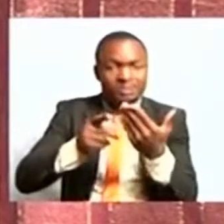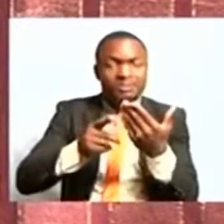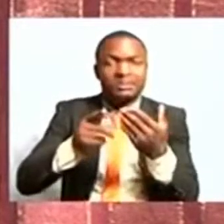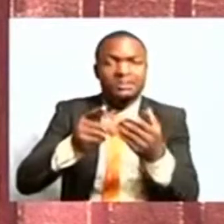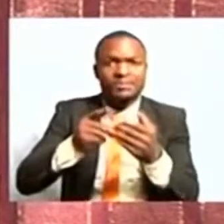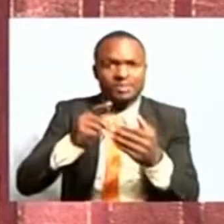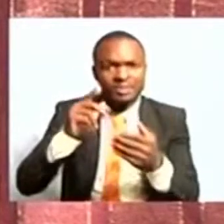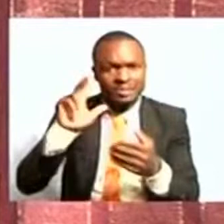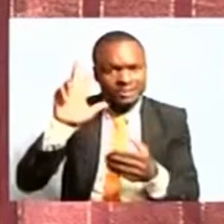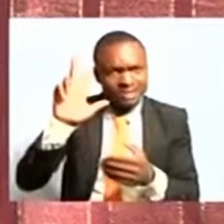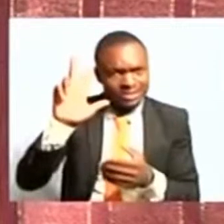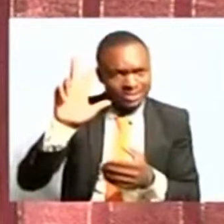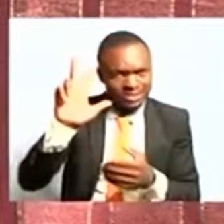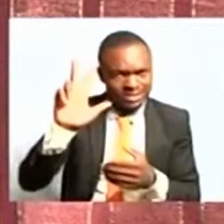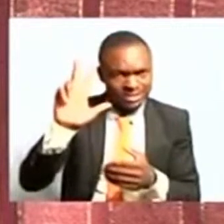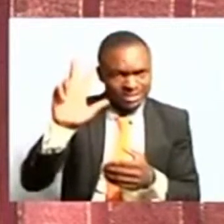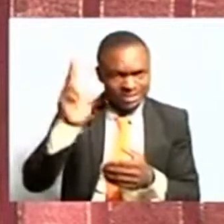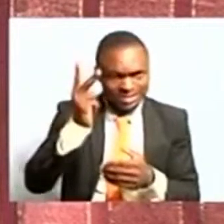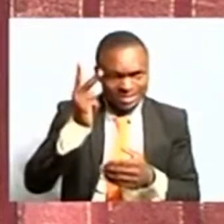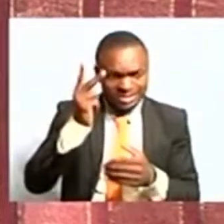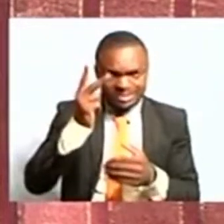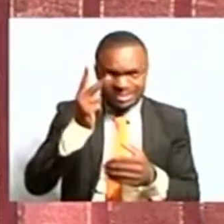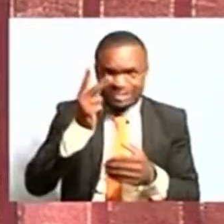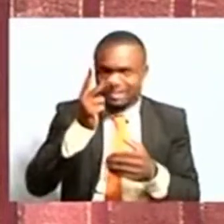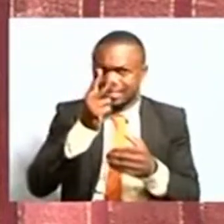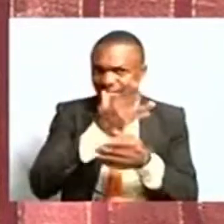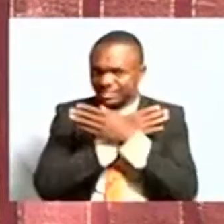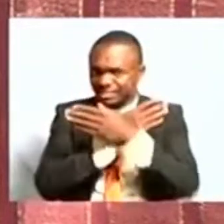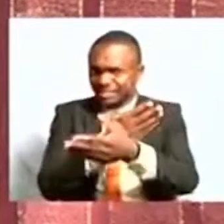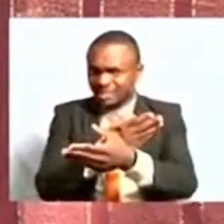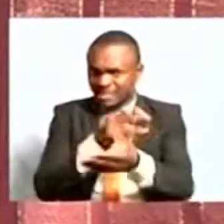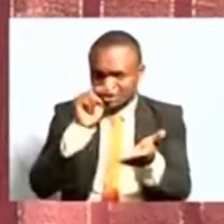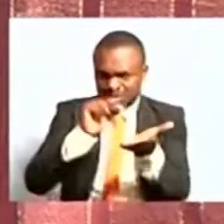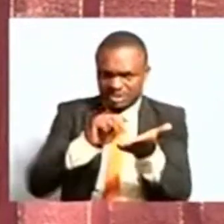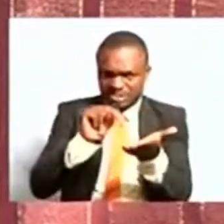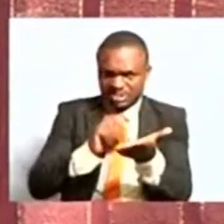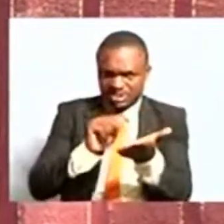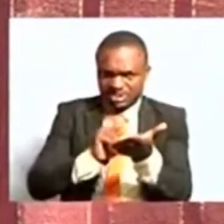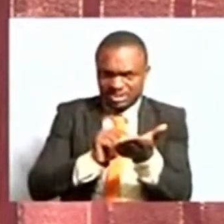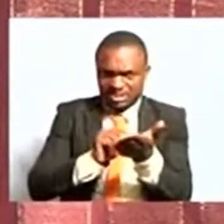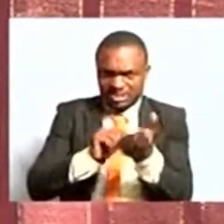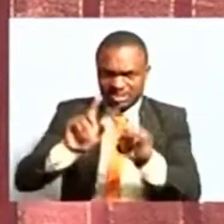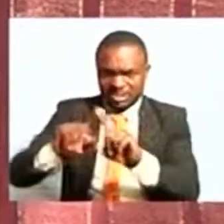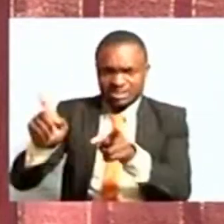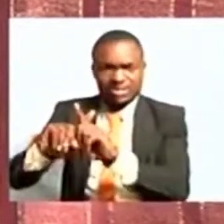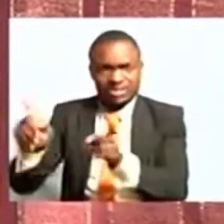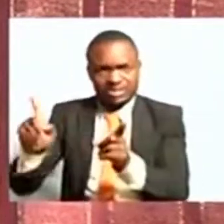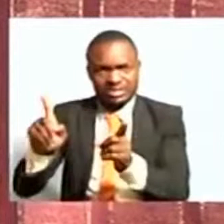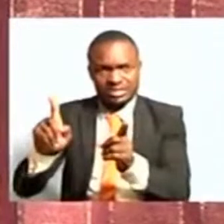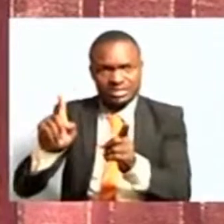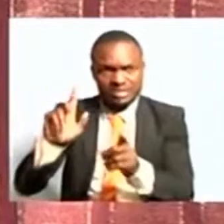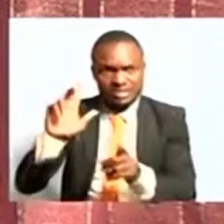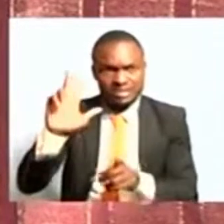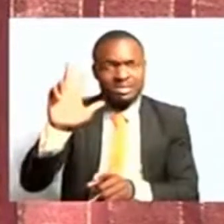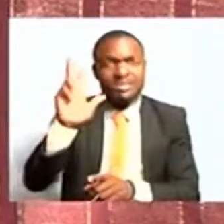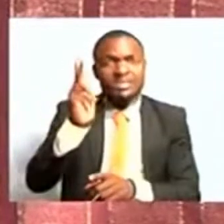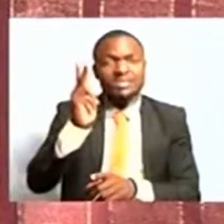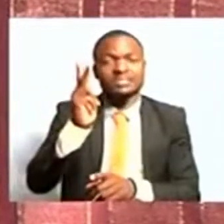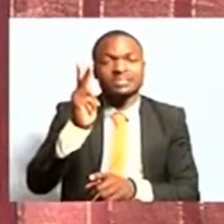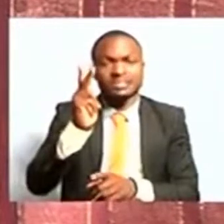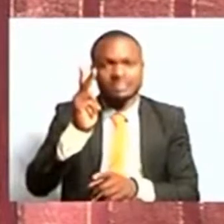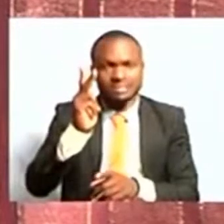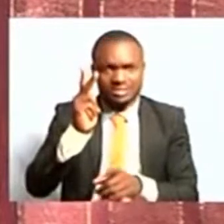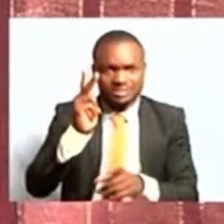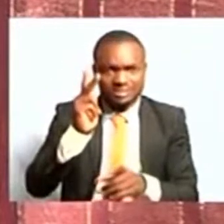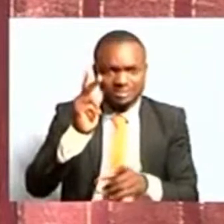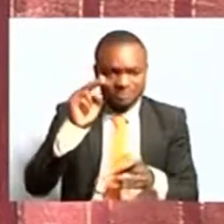third Sunday of November. So you'll find that every year it's a different date, but it has to be the third Sunday of November. So